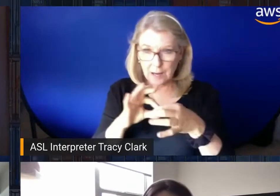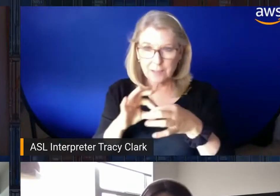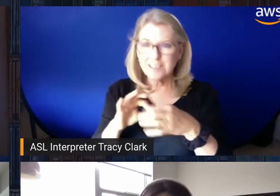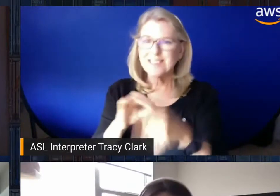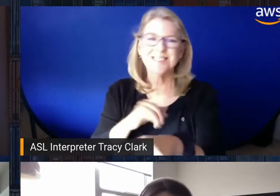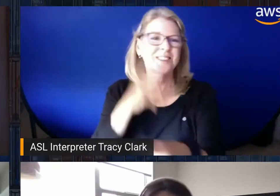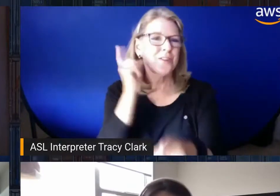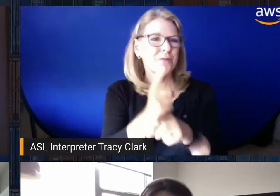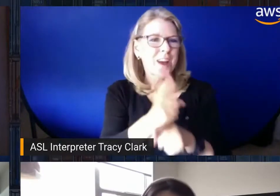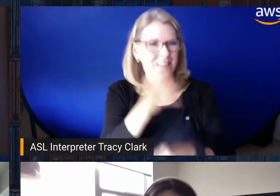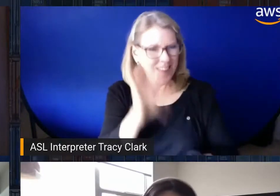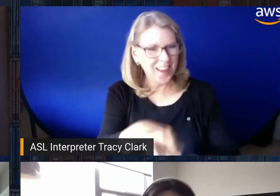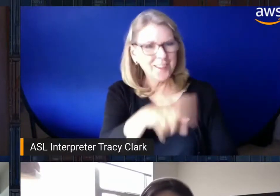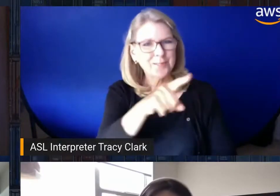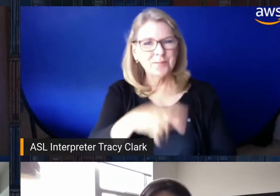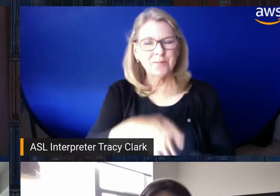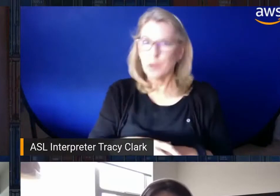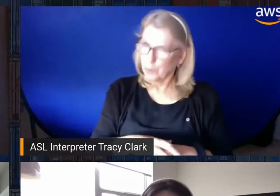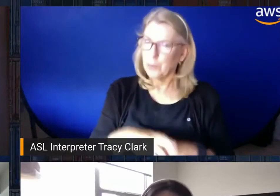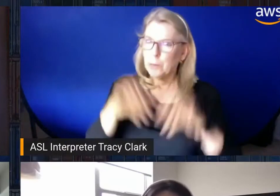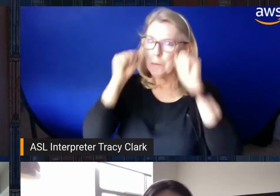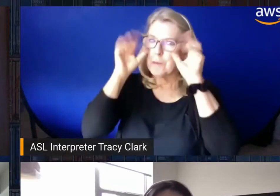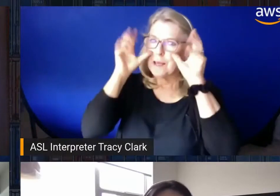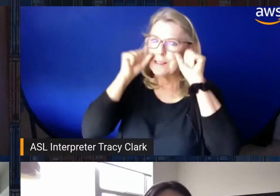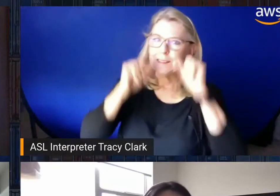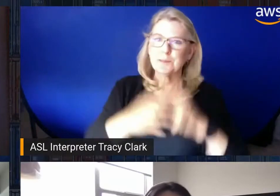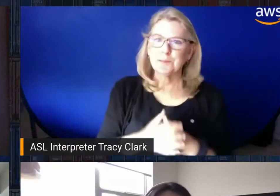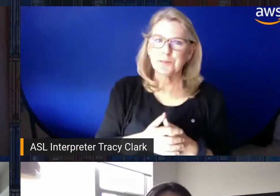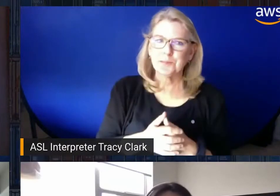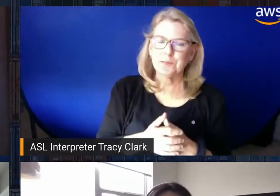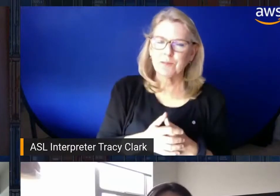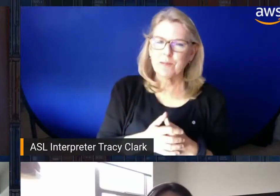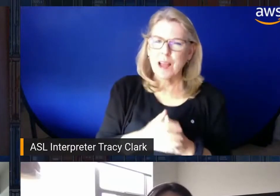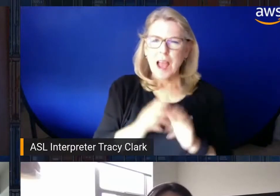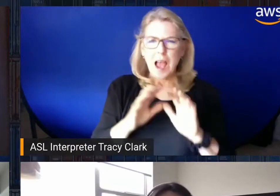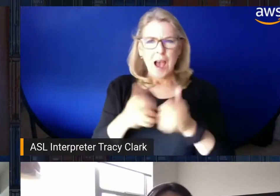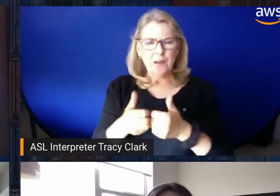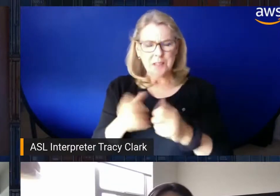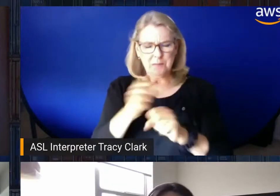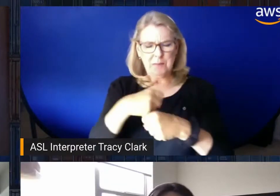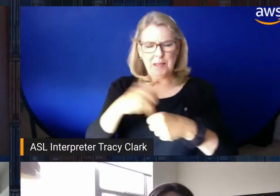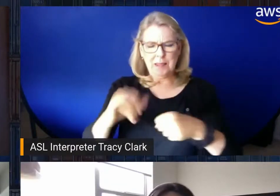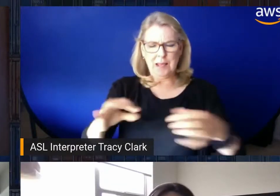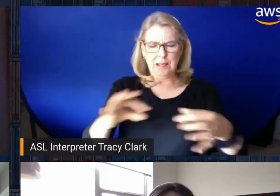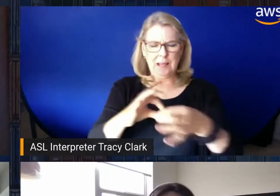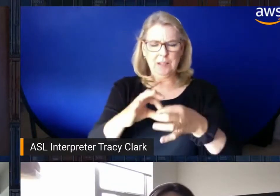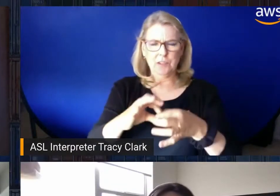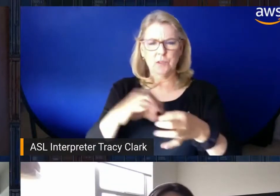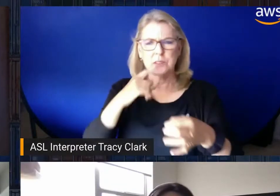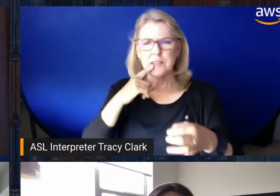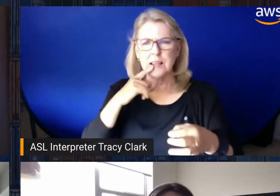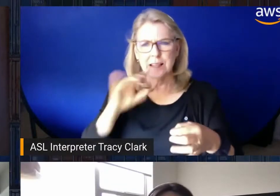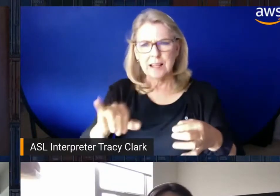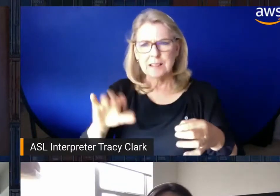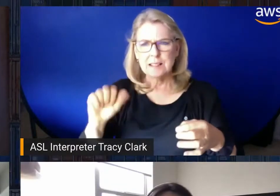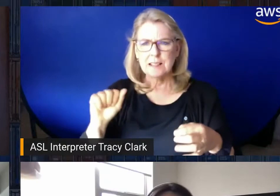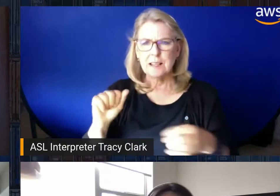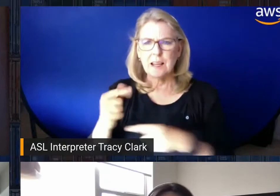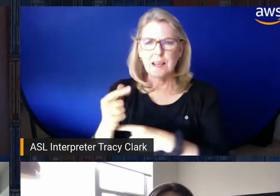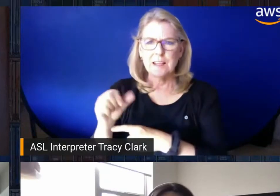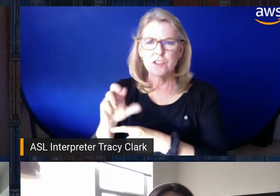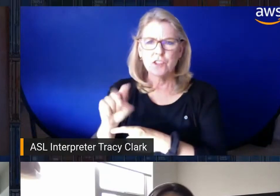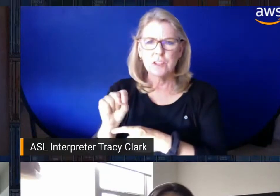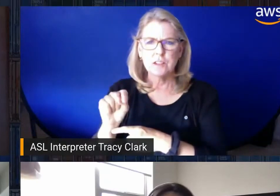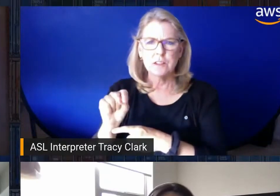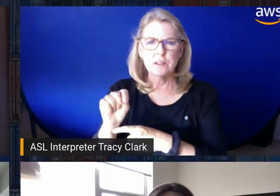and what is it using for, how is it doing that connection? You mentioned it's an agent, but what else is involved? Do I need a VPN